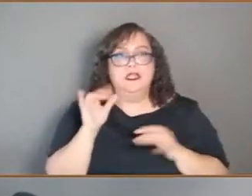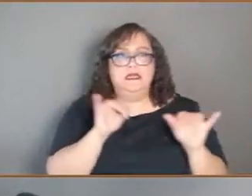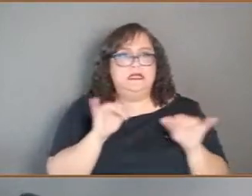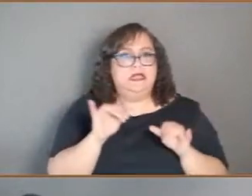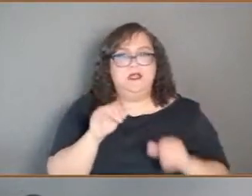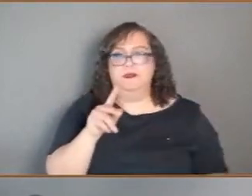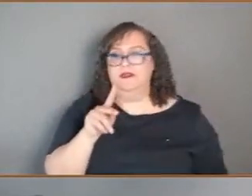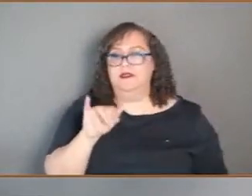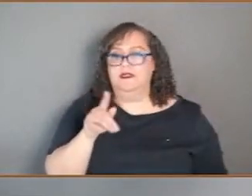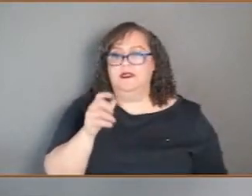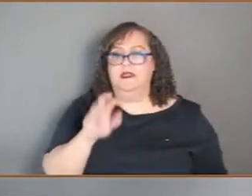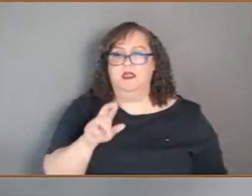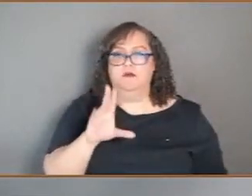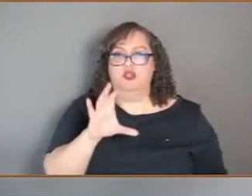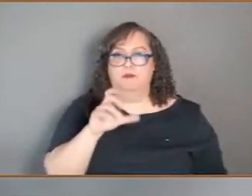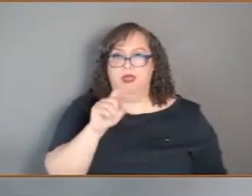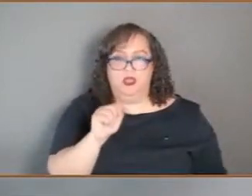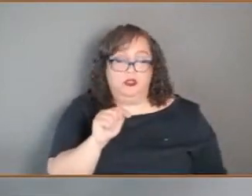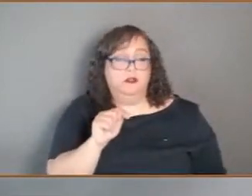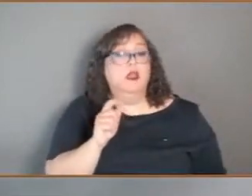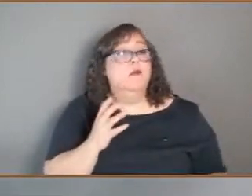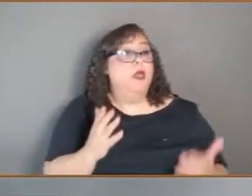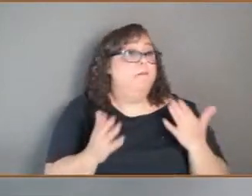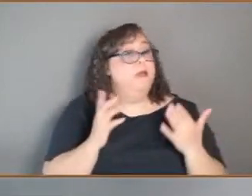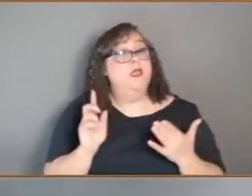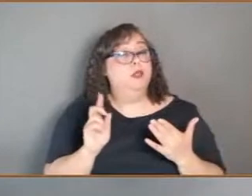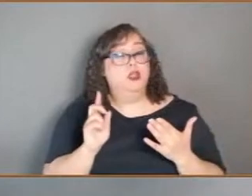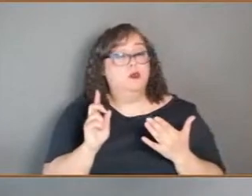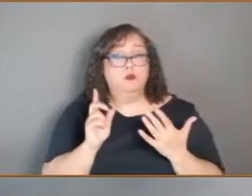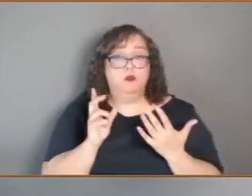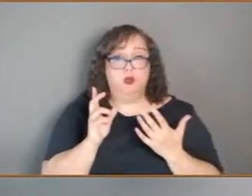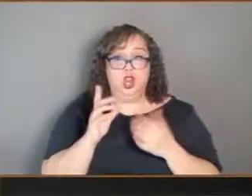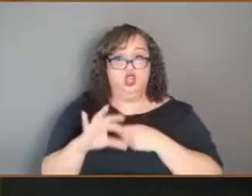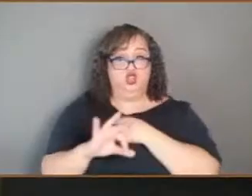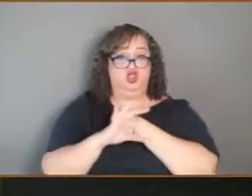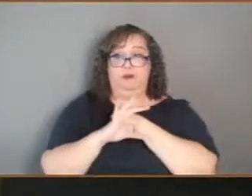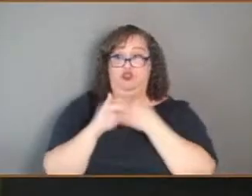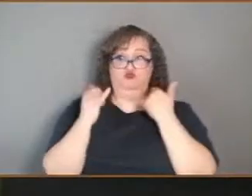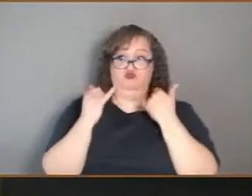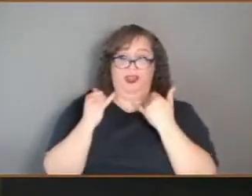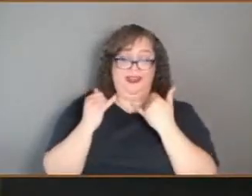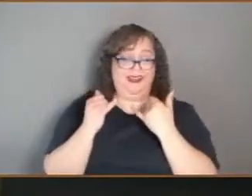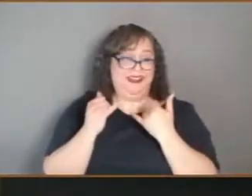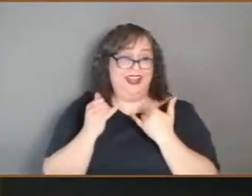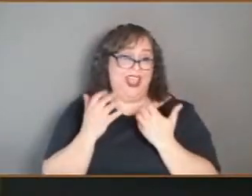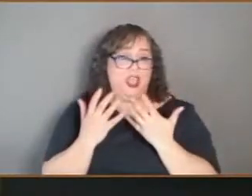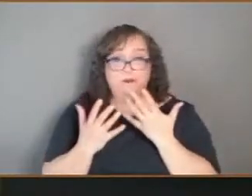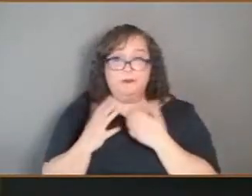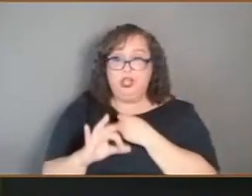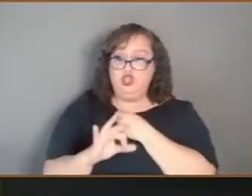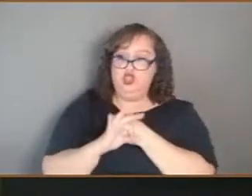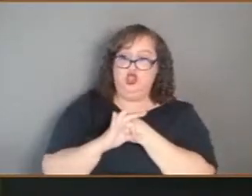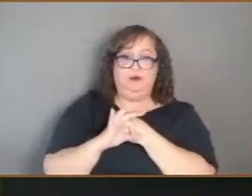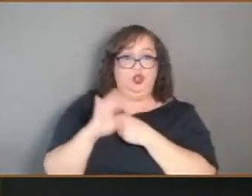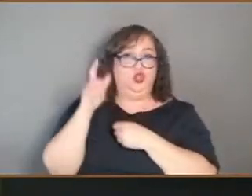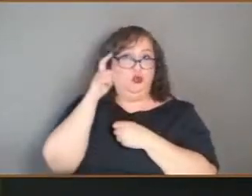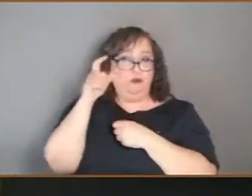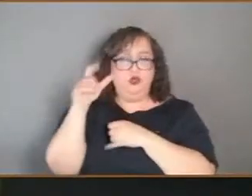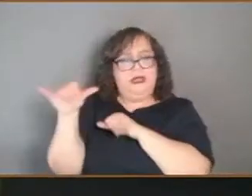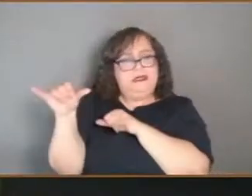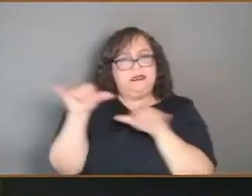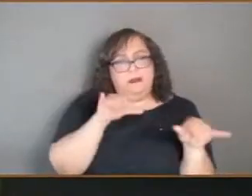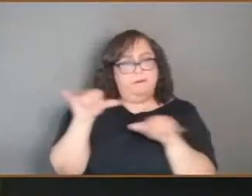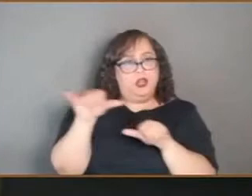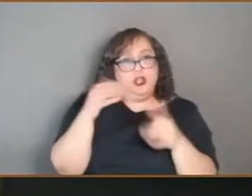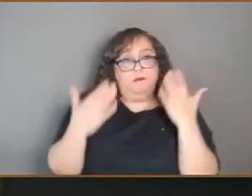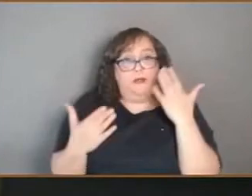formed where Jupiter is now. We'll be seeing compositions and ices a lot more similar to, say, Jupiter's own moons. So one of the things is just